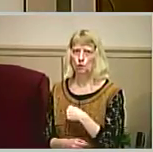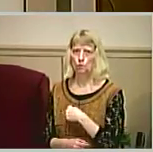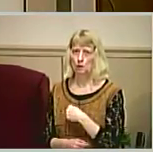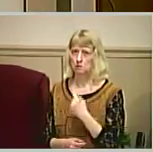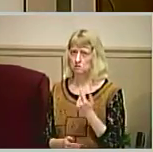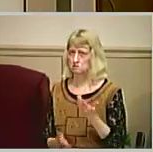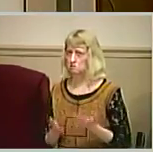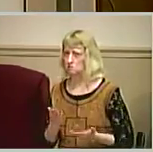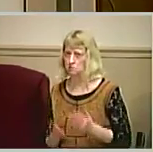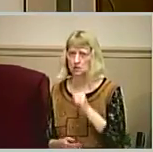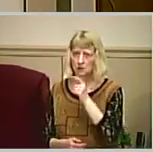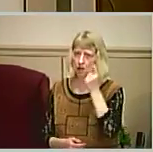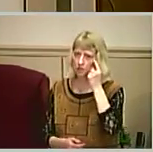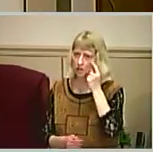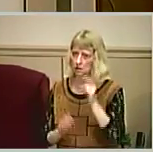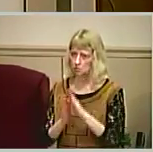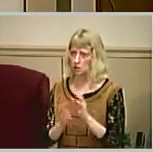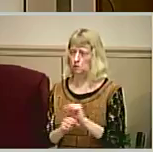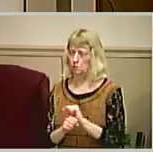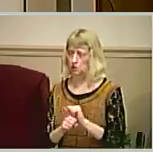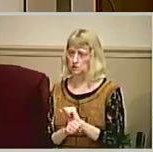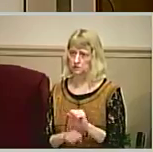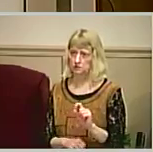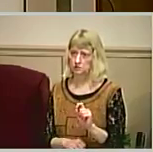probably really think that prayer does work.